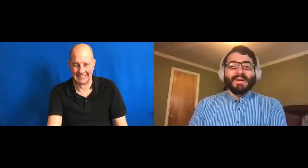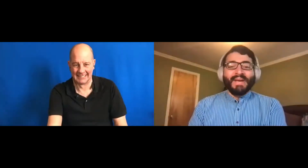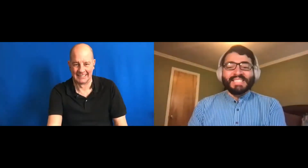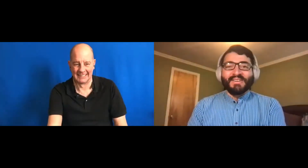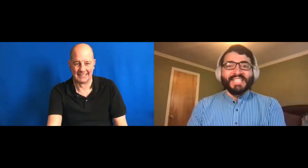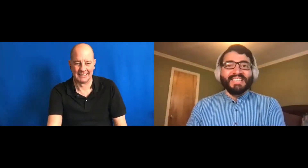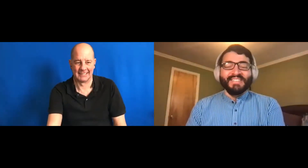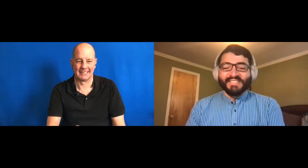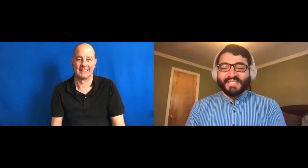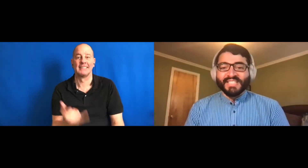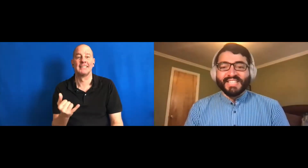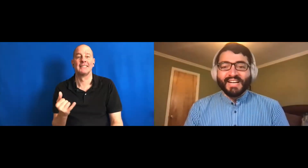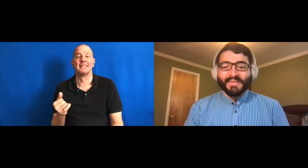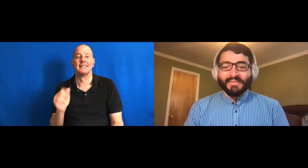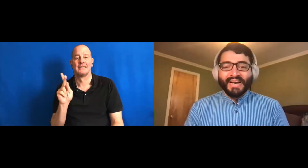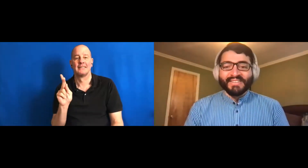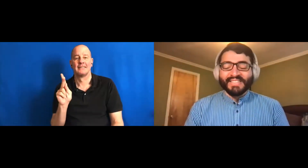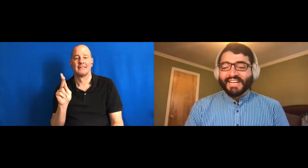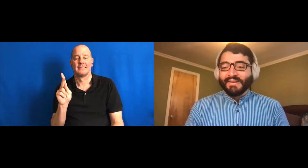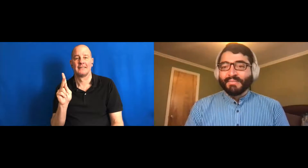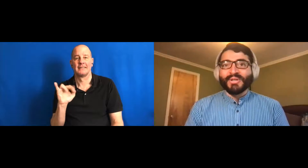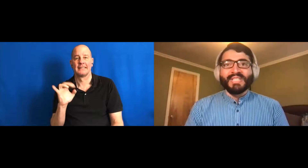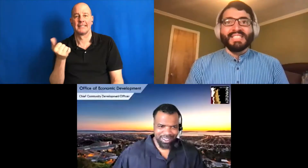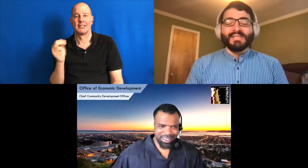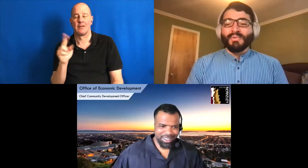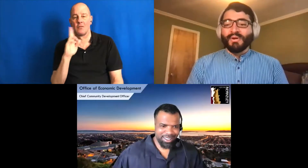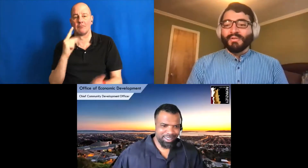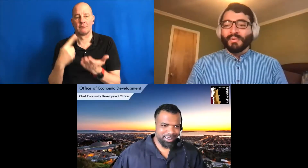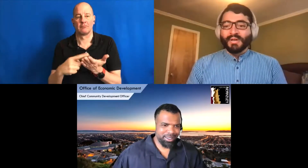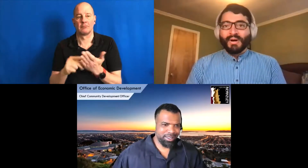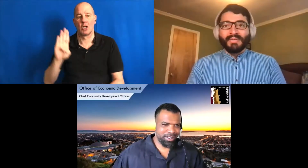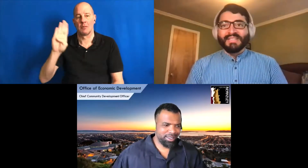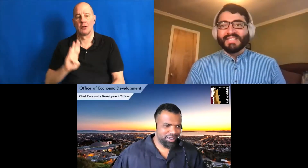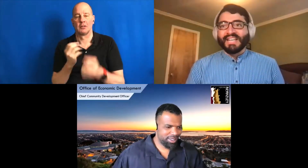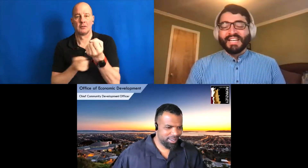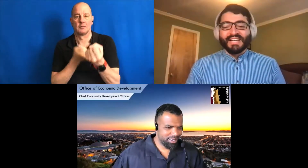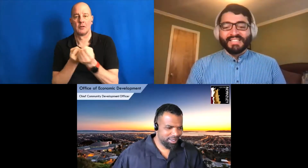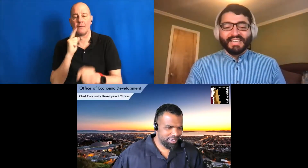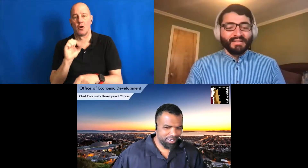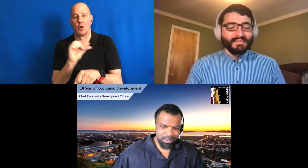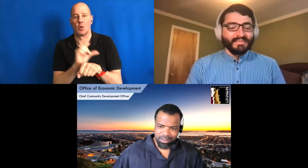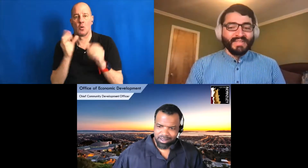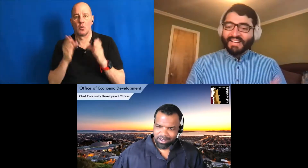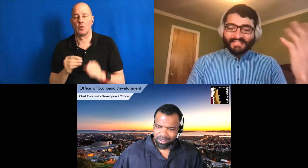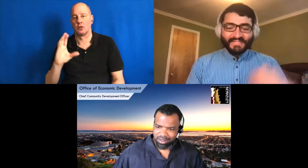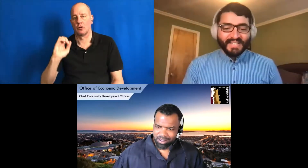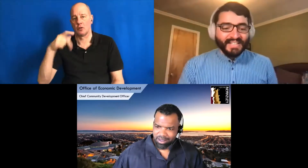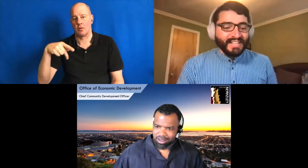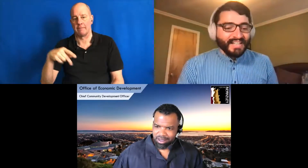I'm going to pass it over to Kieran, who's going to talk a bit about Berkeley's support for worker cooperatives. And